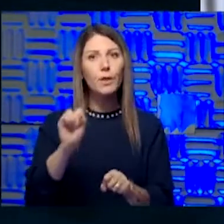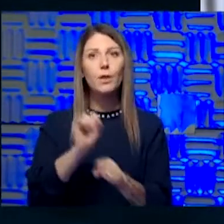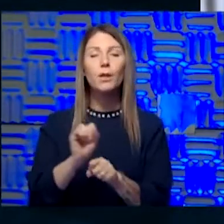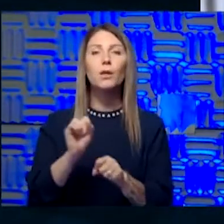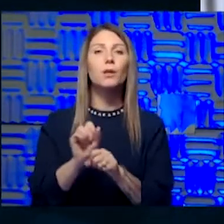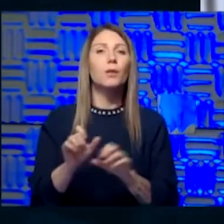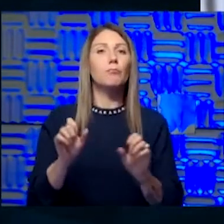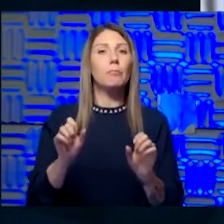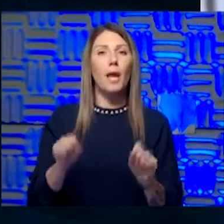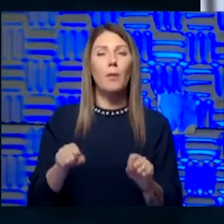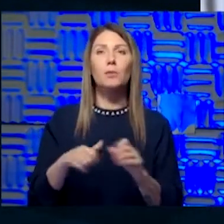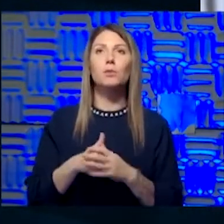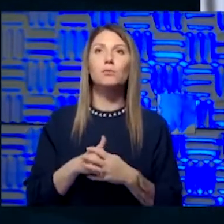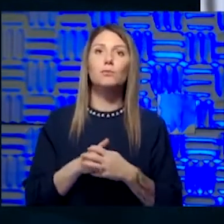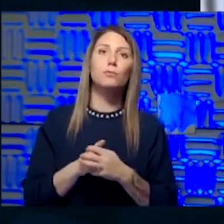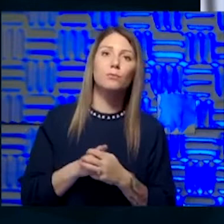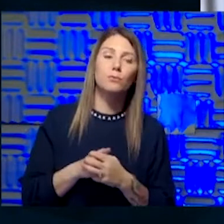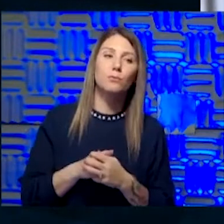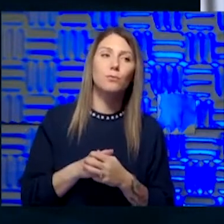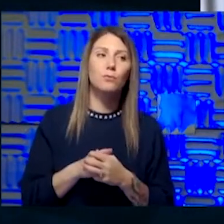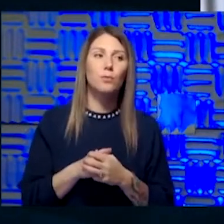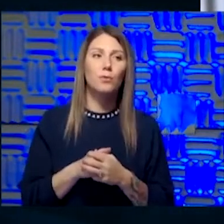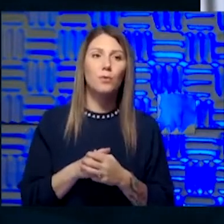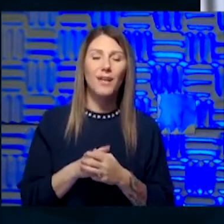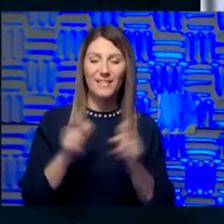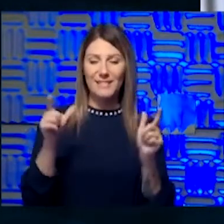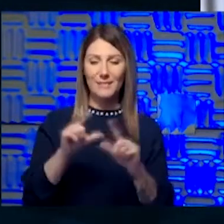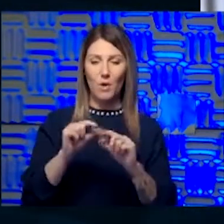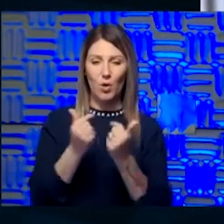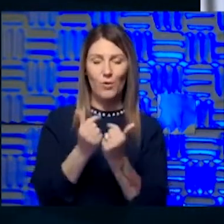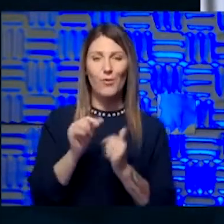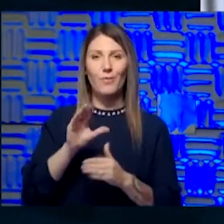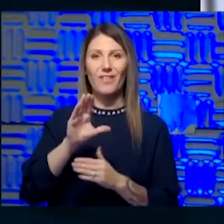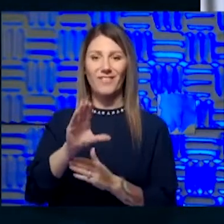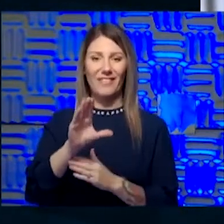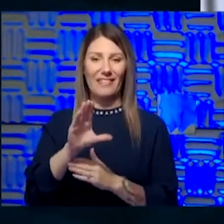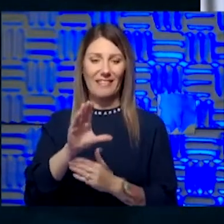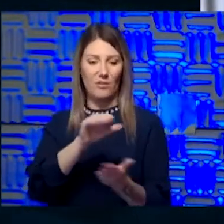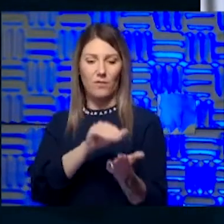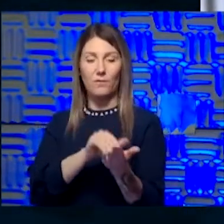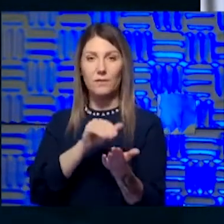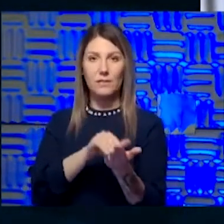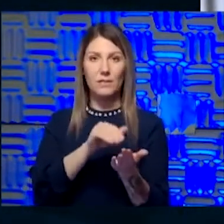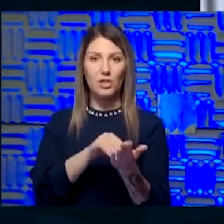being able to put a small group of their physicians